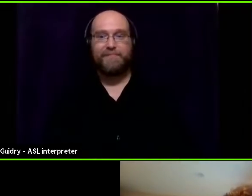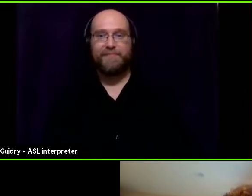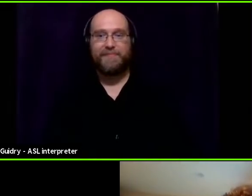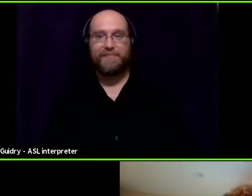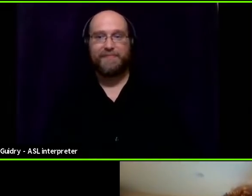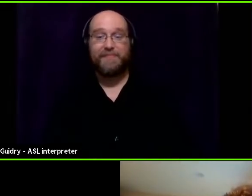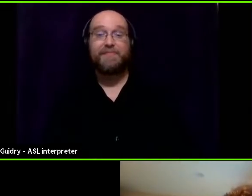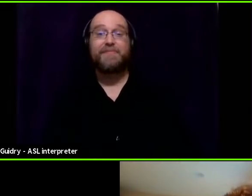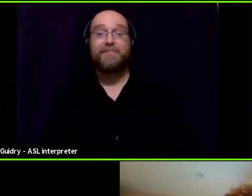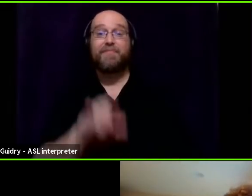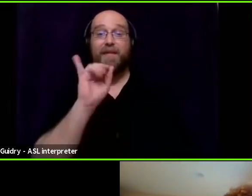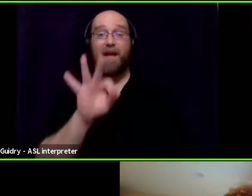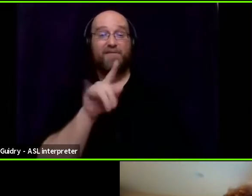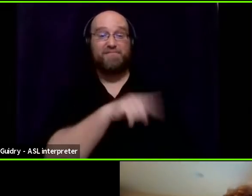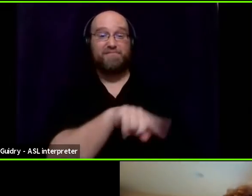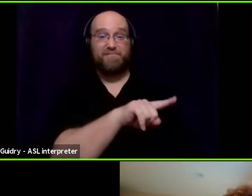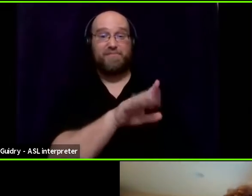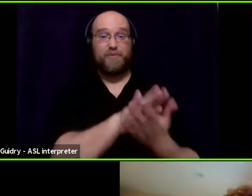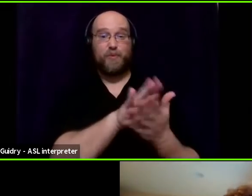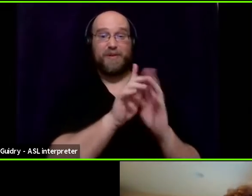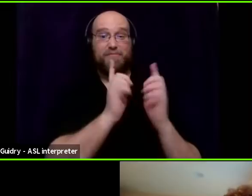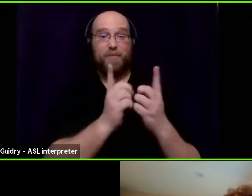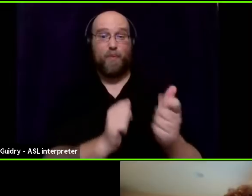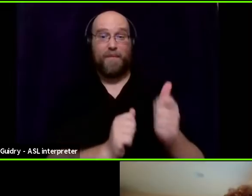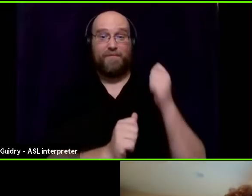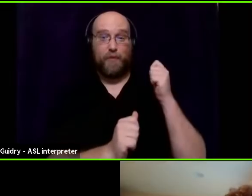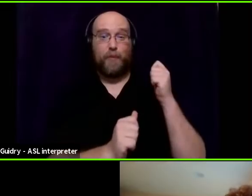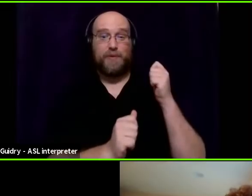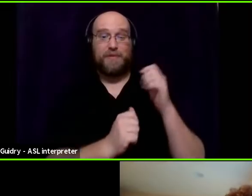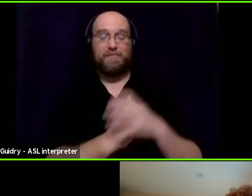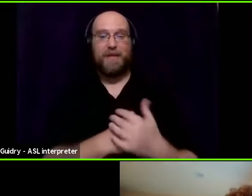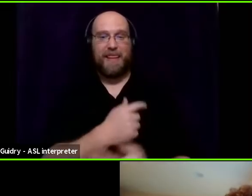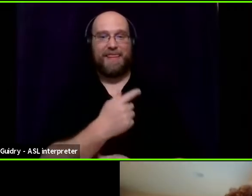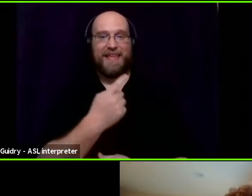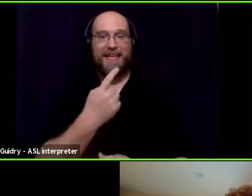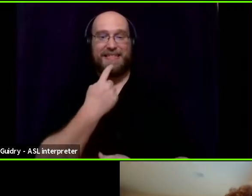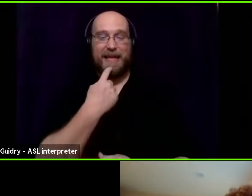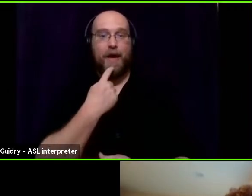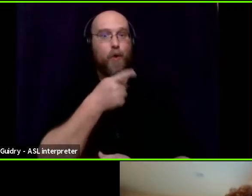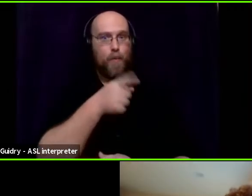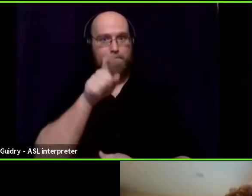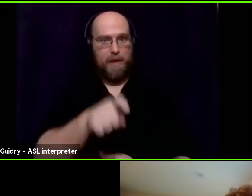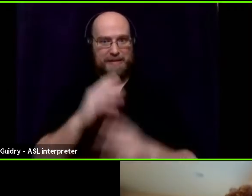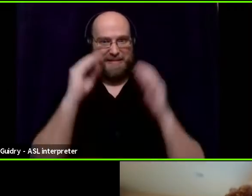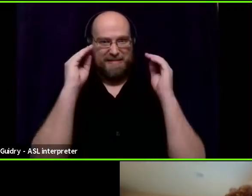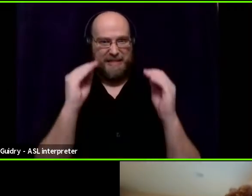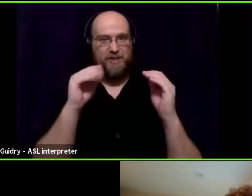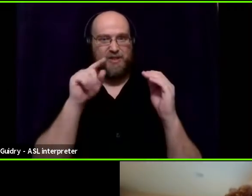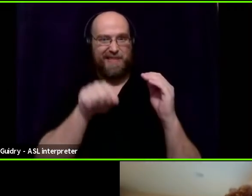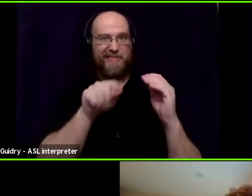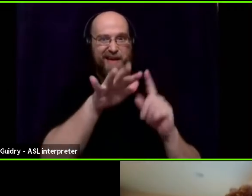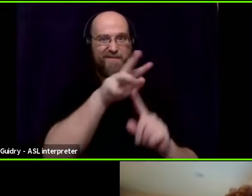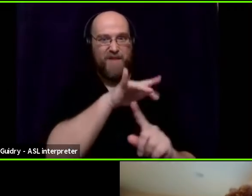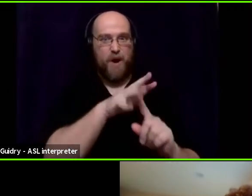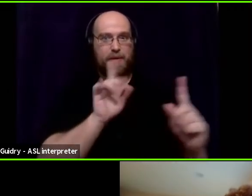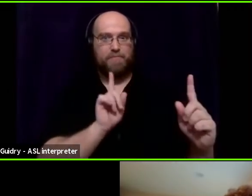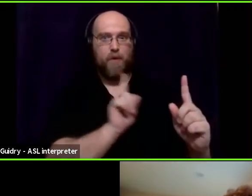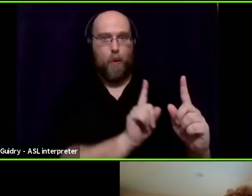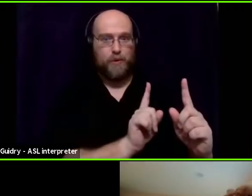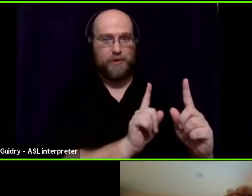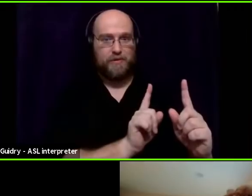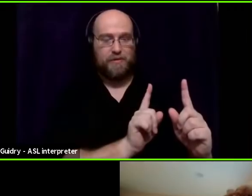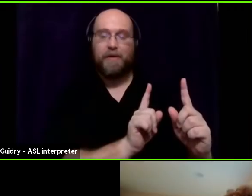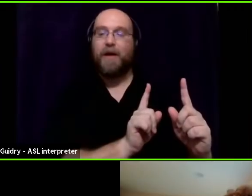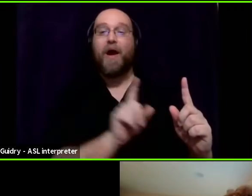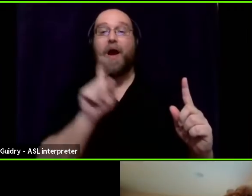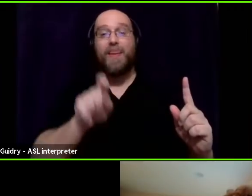If they're refusing and then they are saying that you have to teach in that environment that is closer, then they have to provide you the